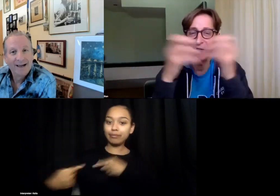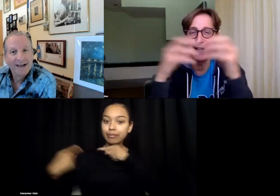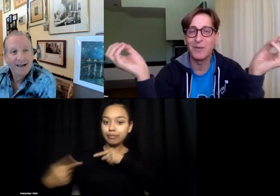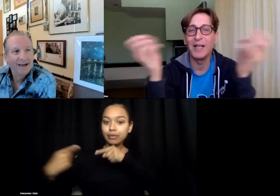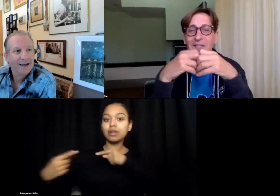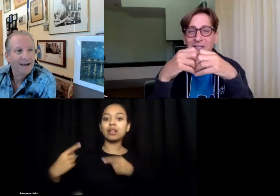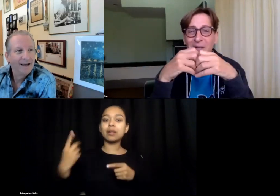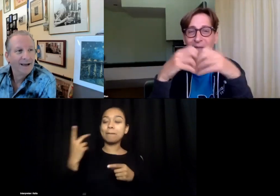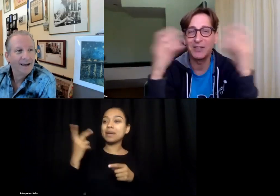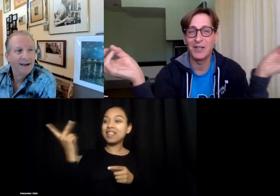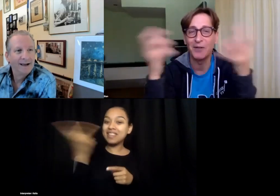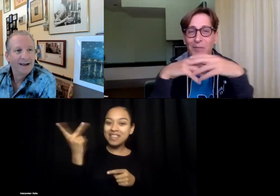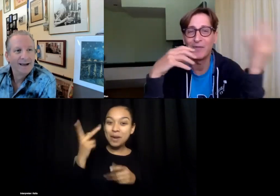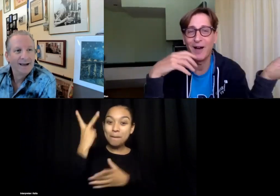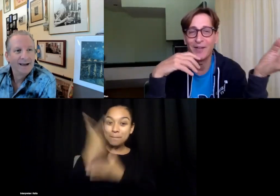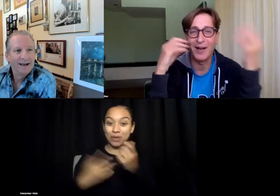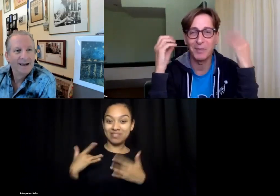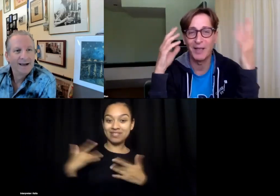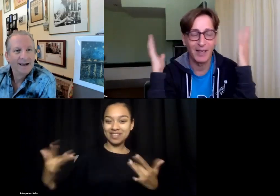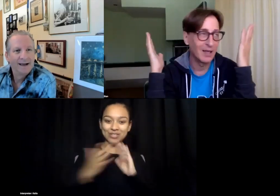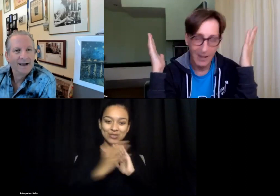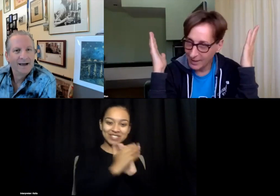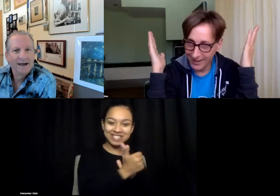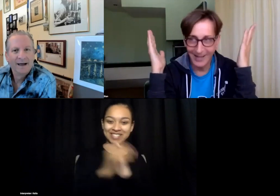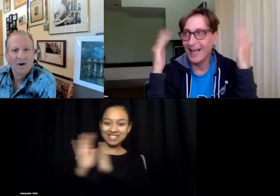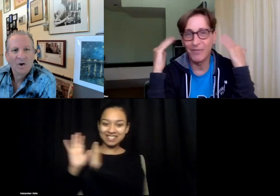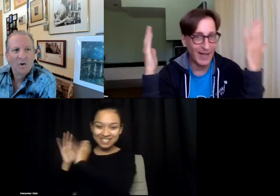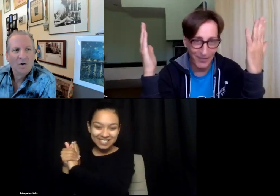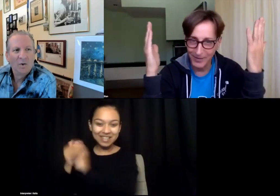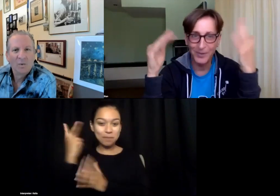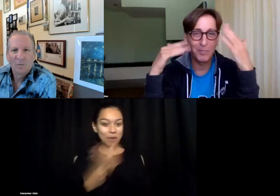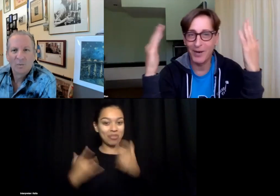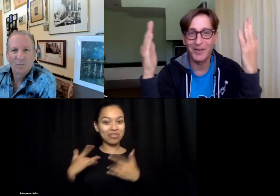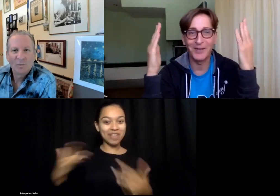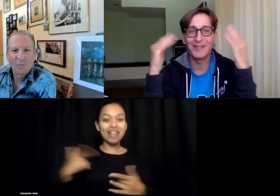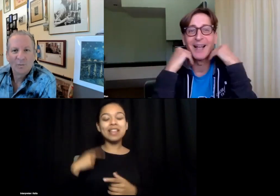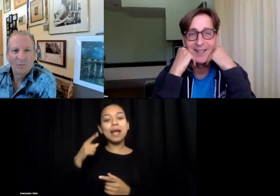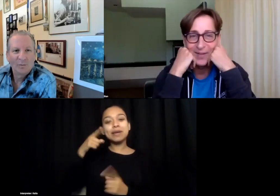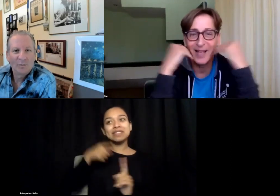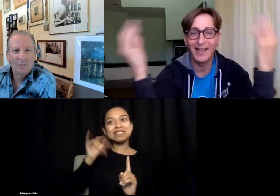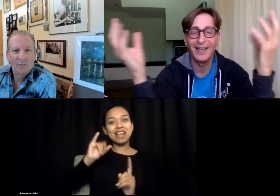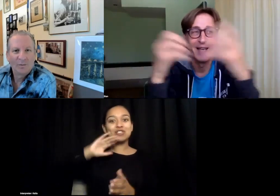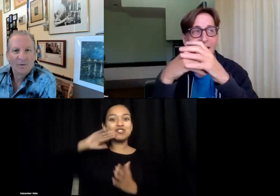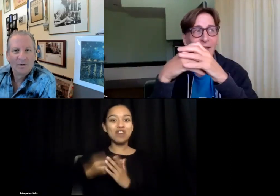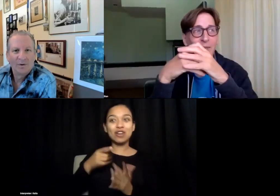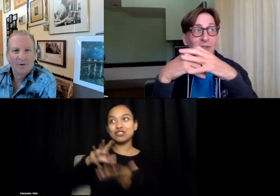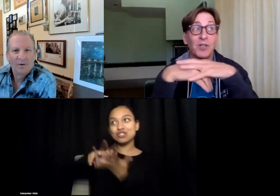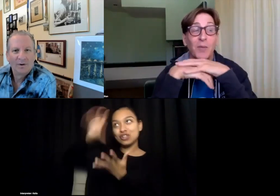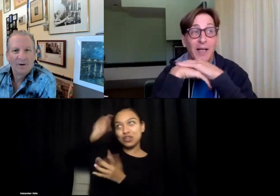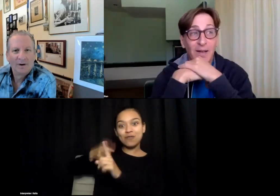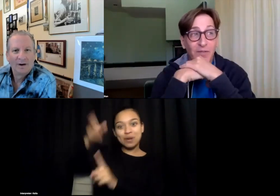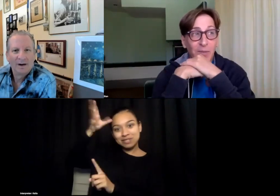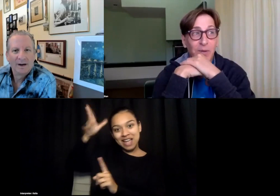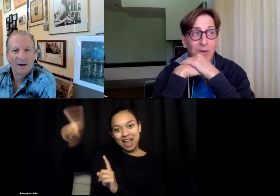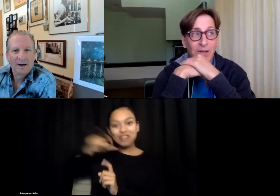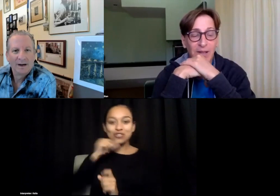such a funny relationship. Like, she learned from her father how to be like not faithful to her partners. And so it was a show we